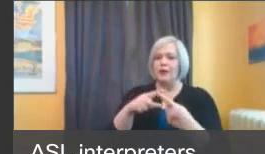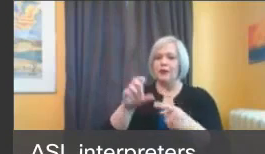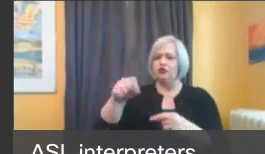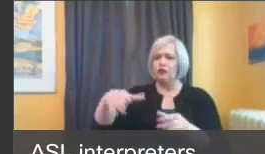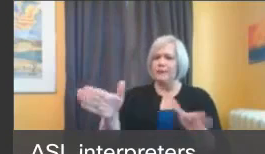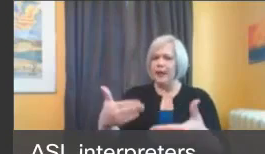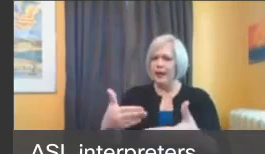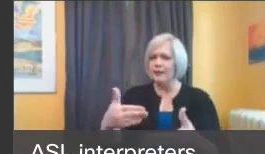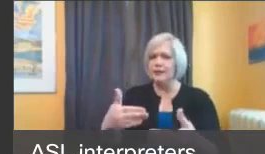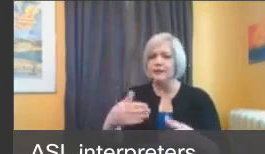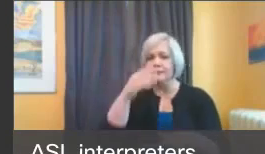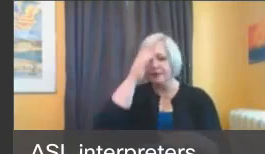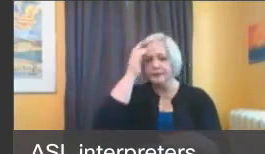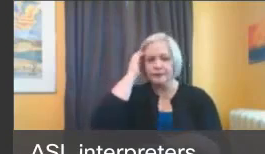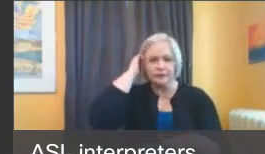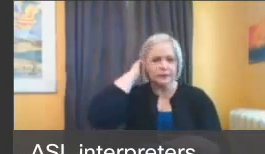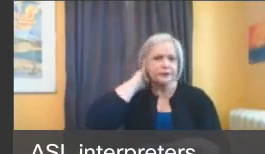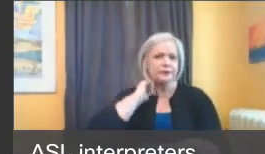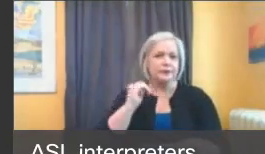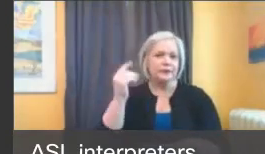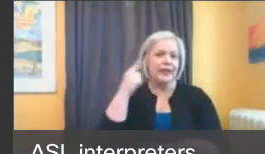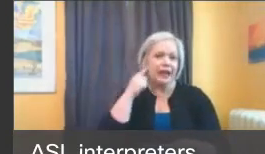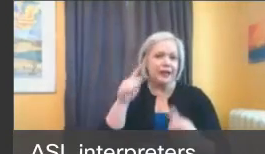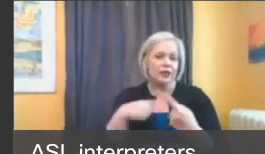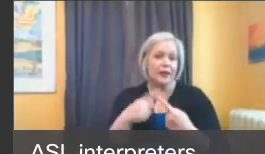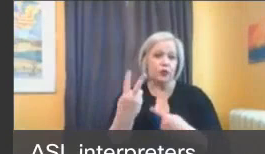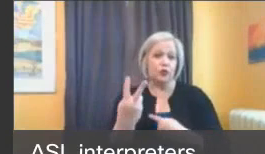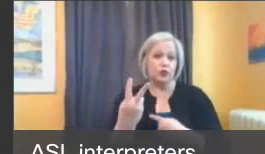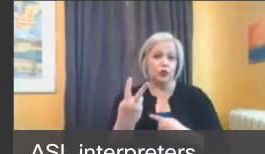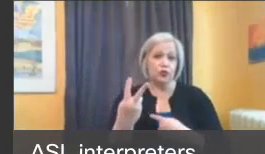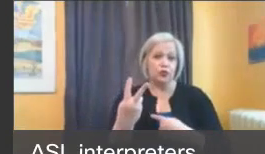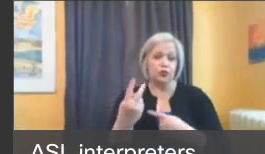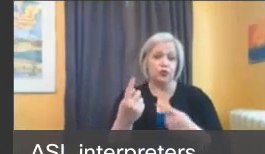boxes. There were two incidents that I had read about in other states,